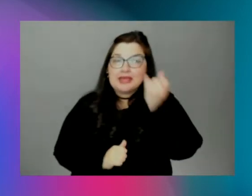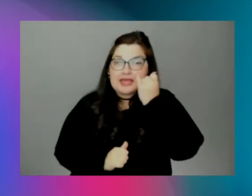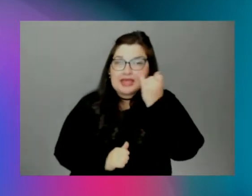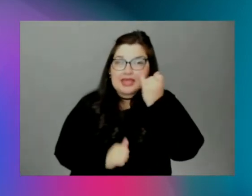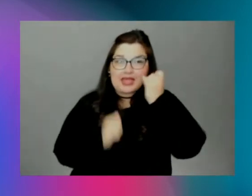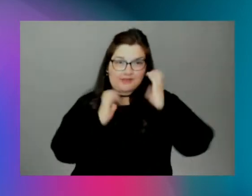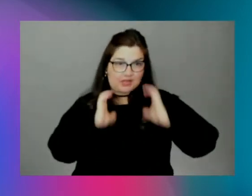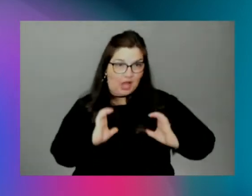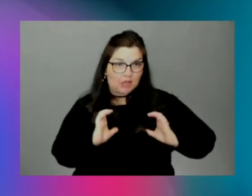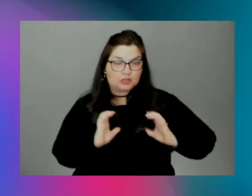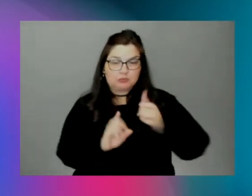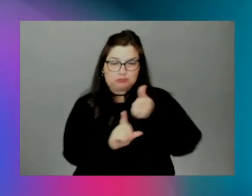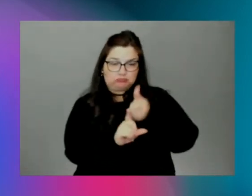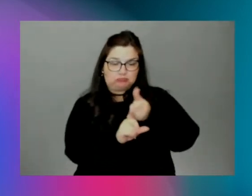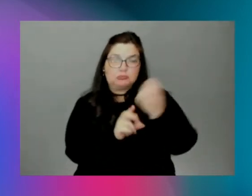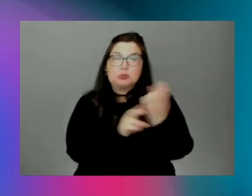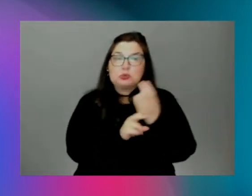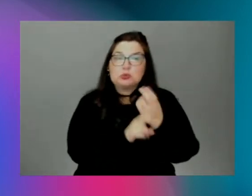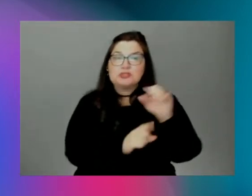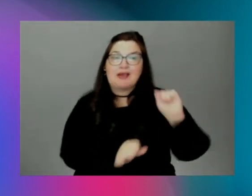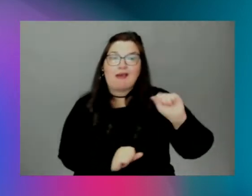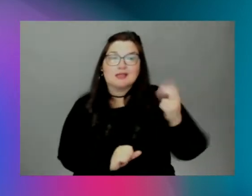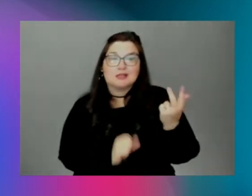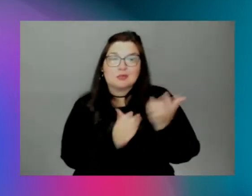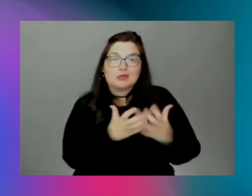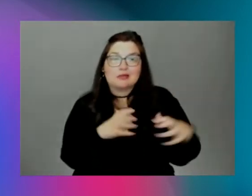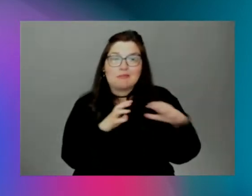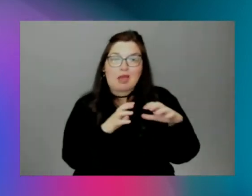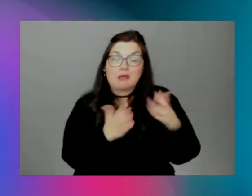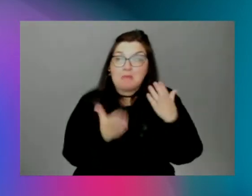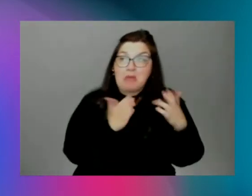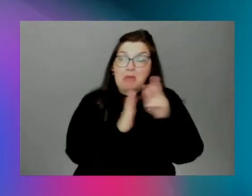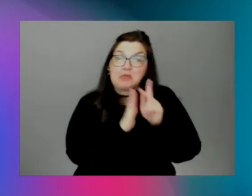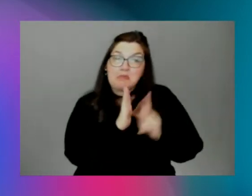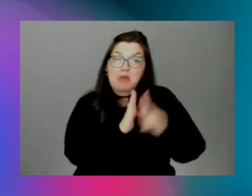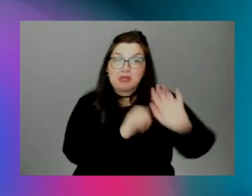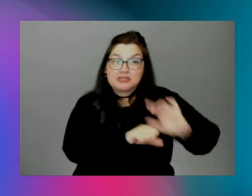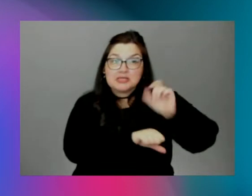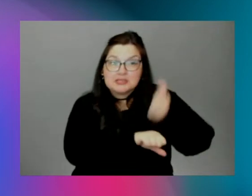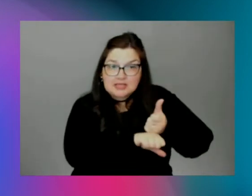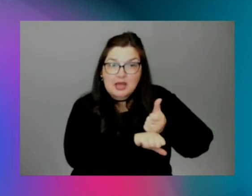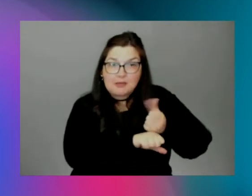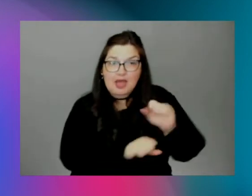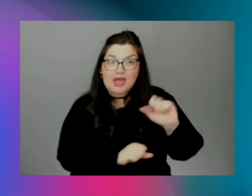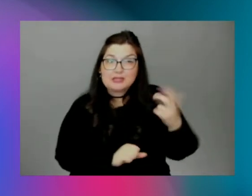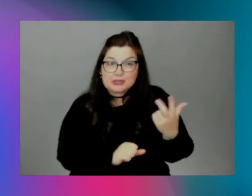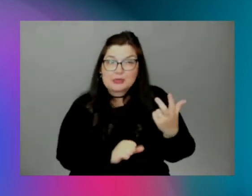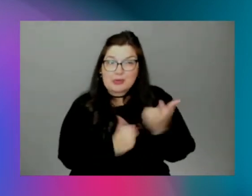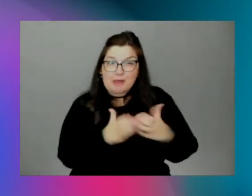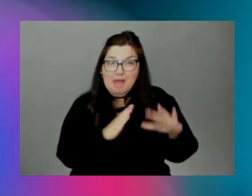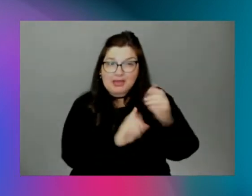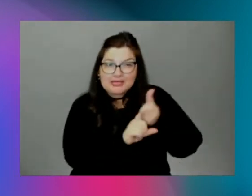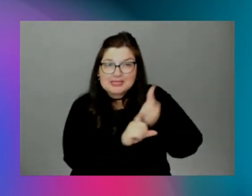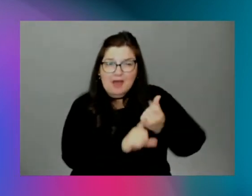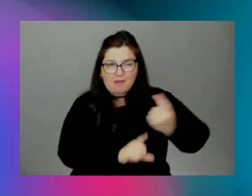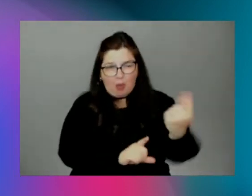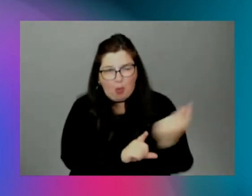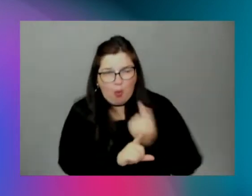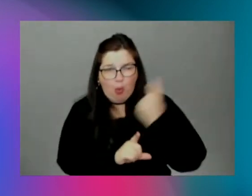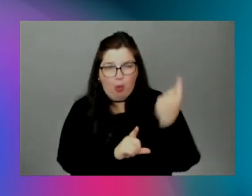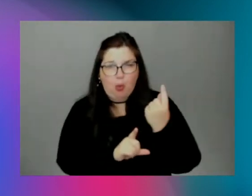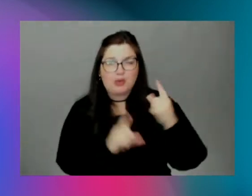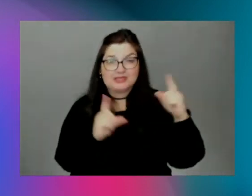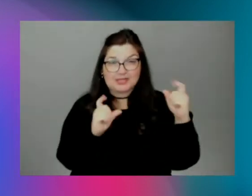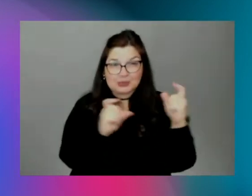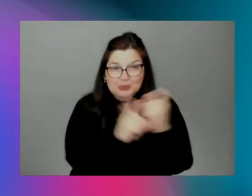bucket, there could be a policy that S3 bucket always has to be encrypted, right? If that is the case, what they can do,